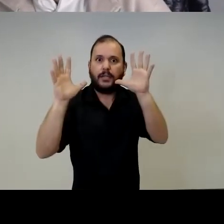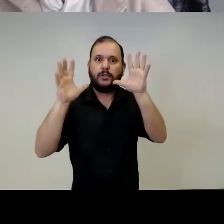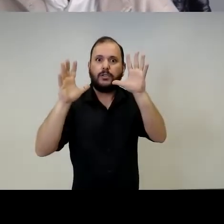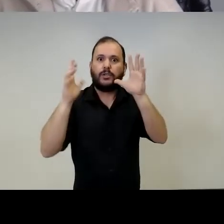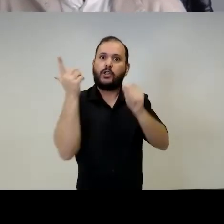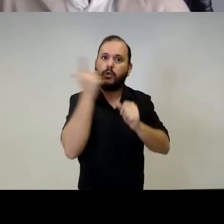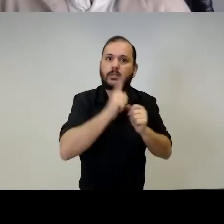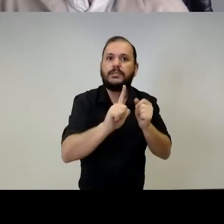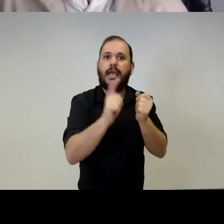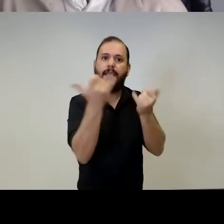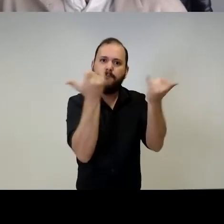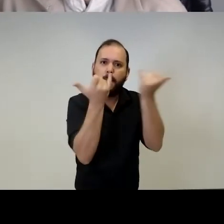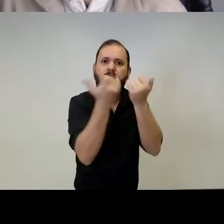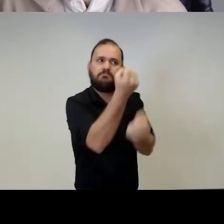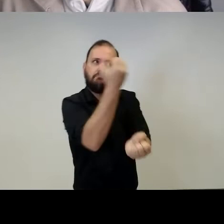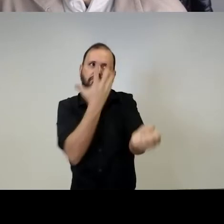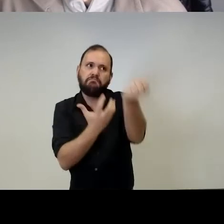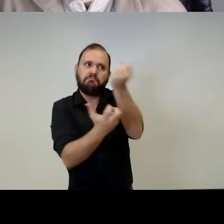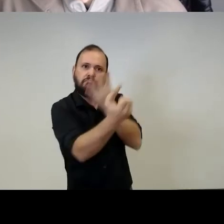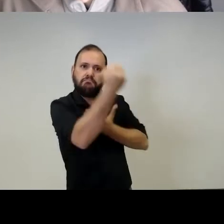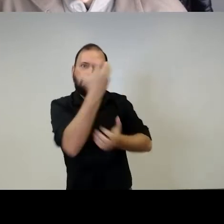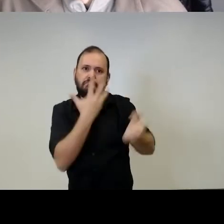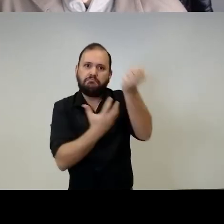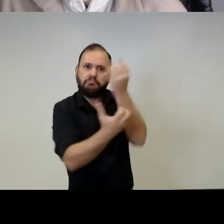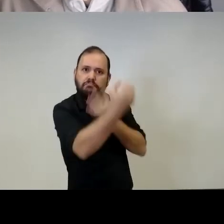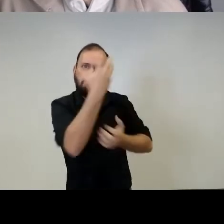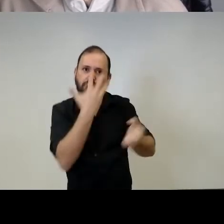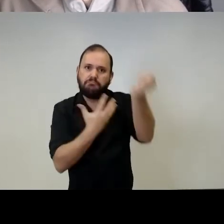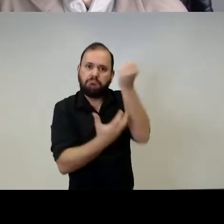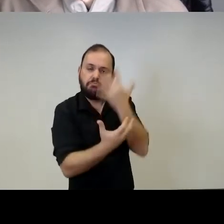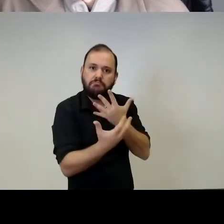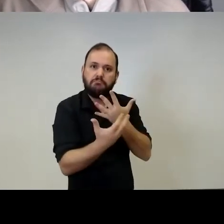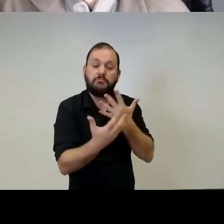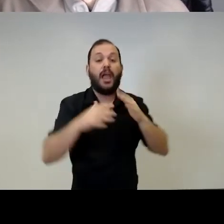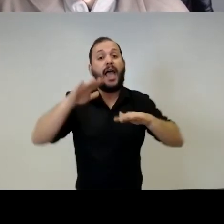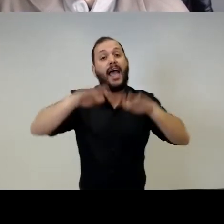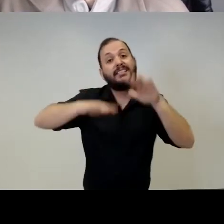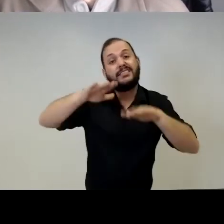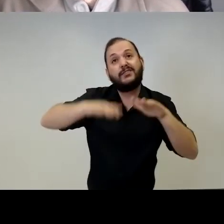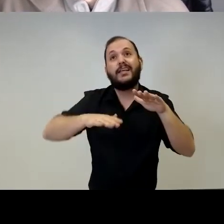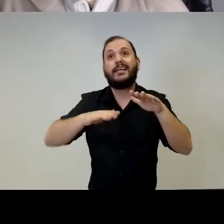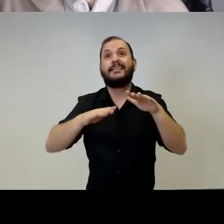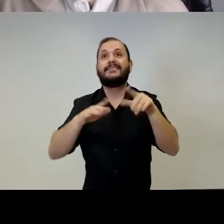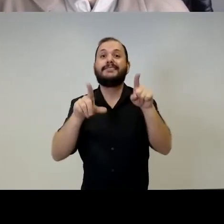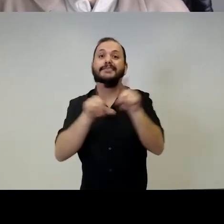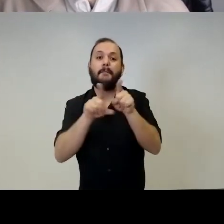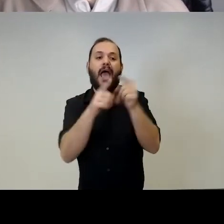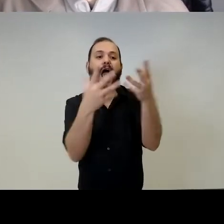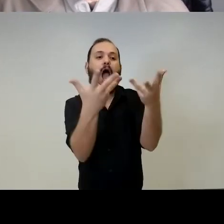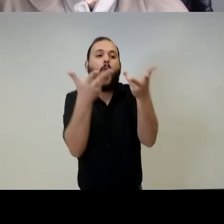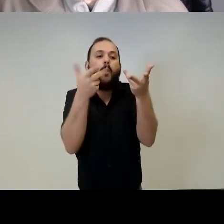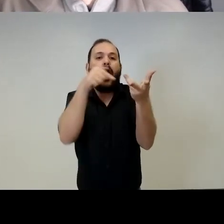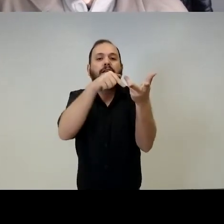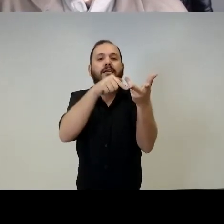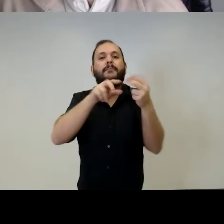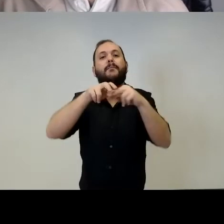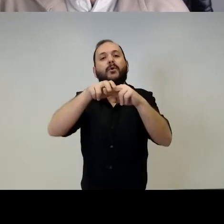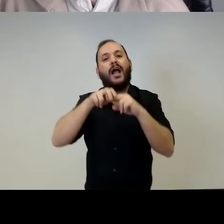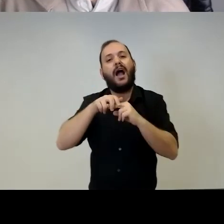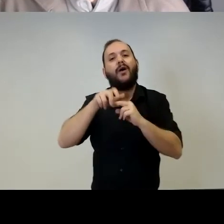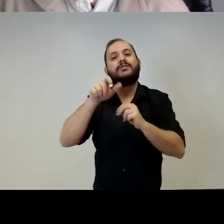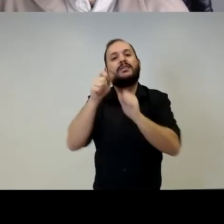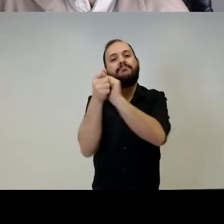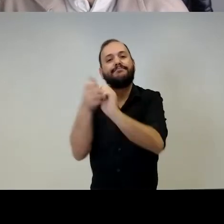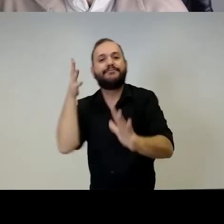and on the basis of the quality of the language, and on the basis of the quality of their presentation, quality